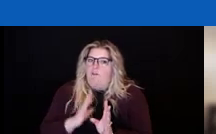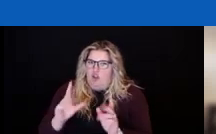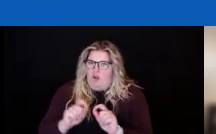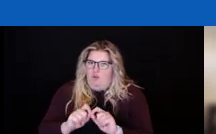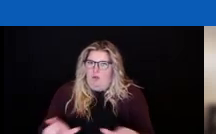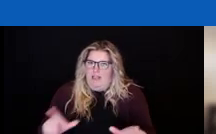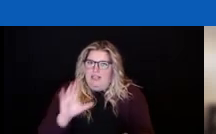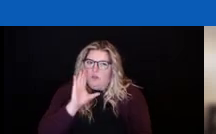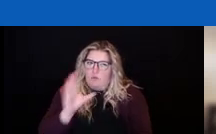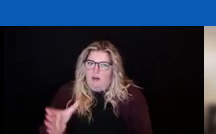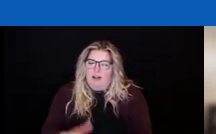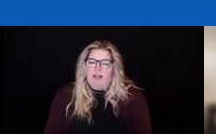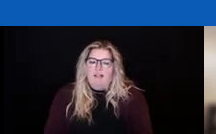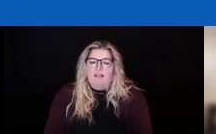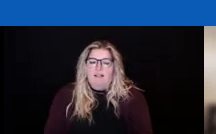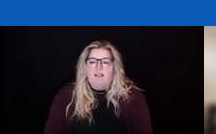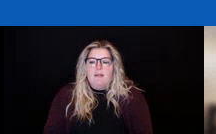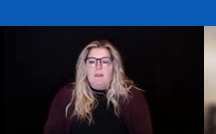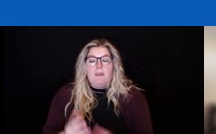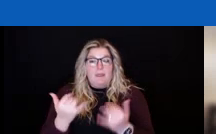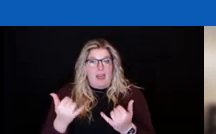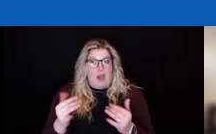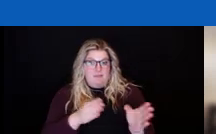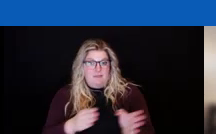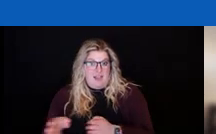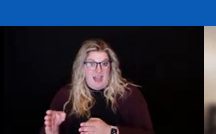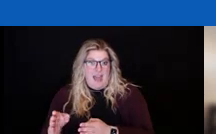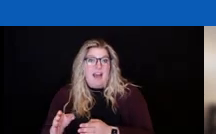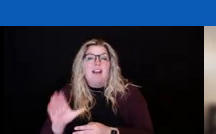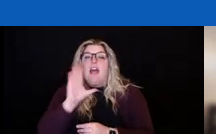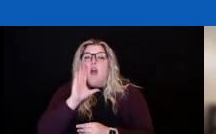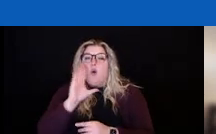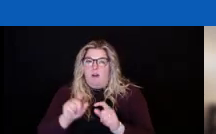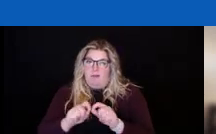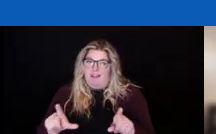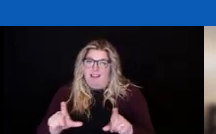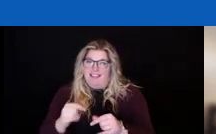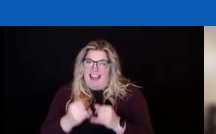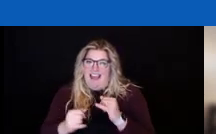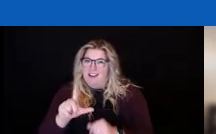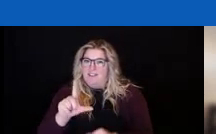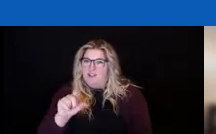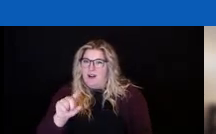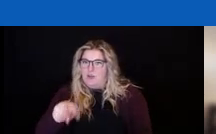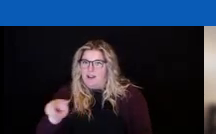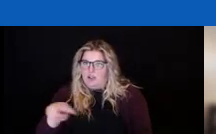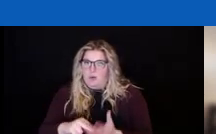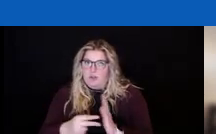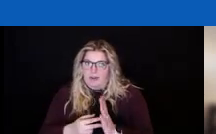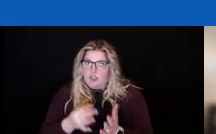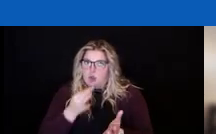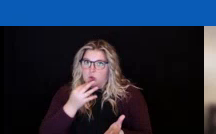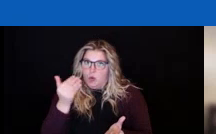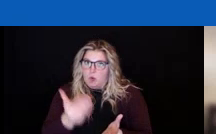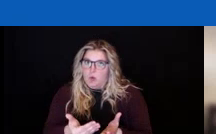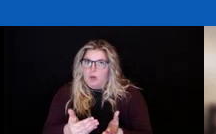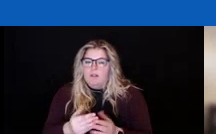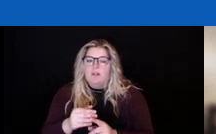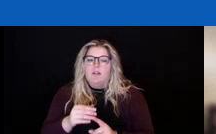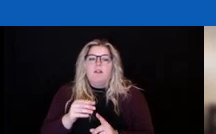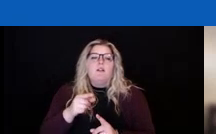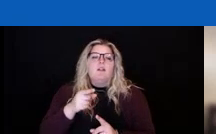released. The plan currently is still by the end of 2022, which, yes, is very, very soon here. This has been pushed back a